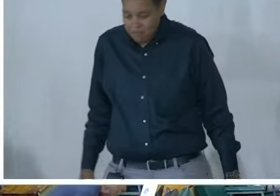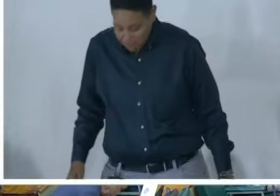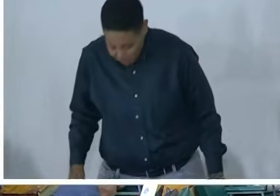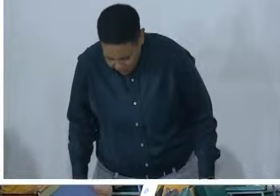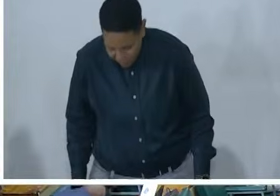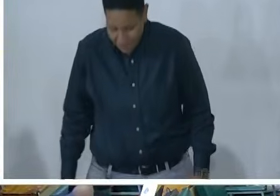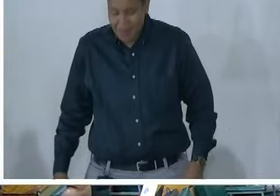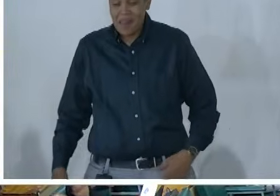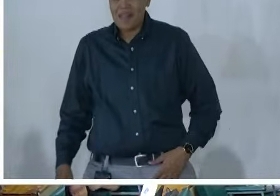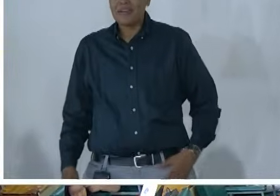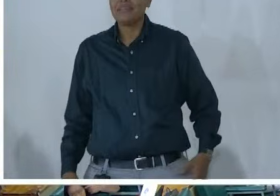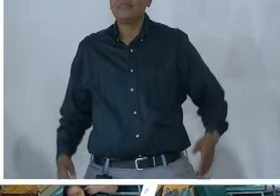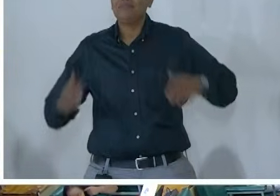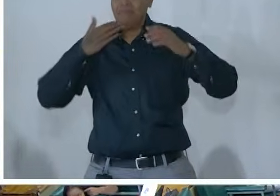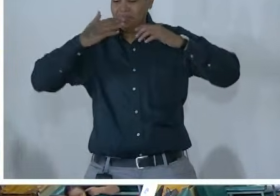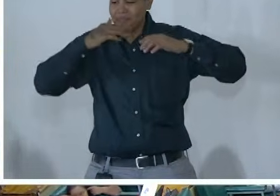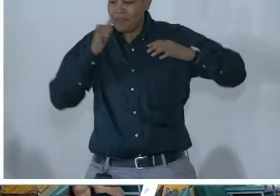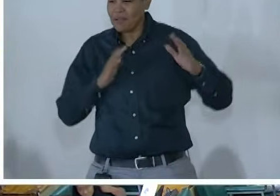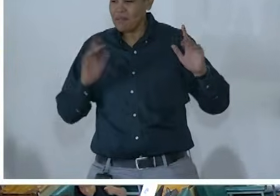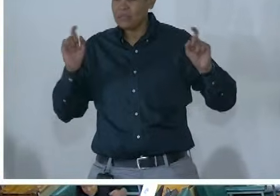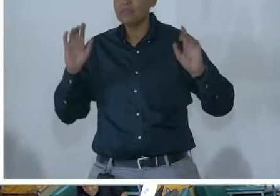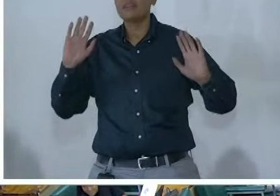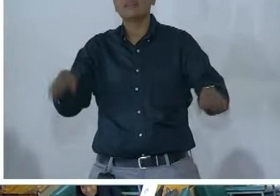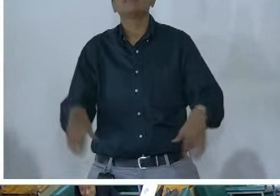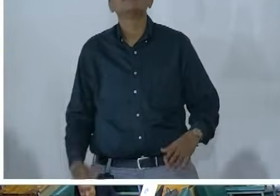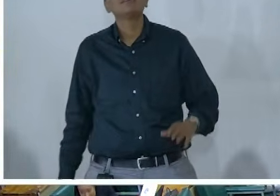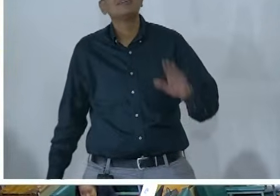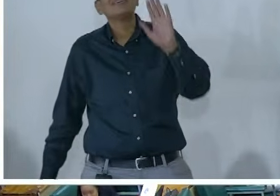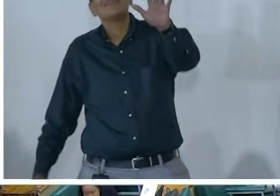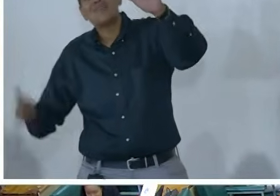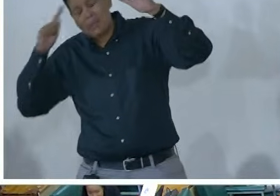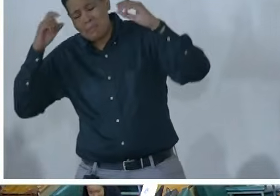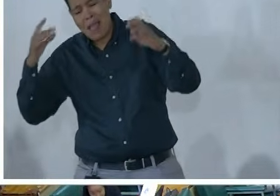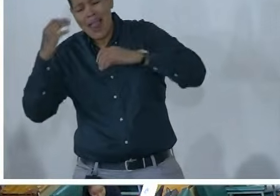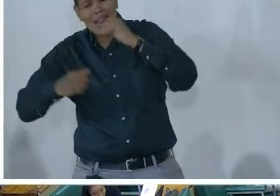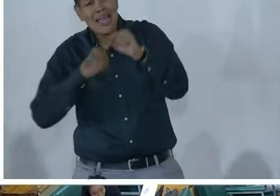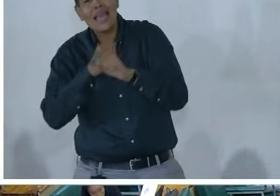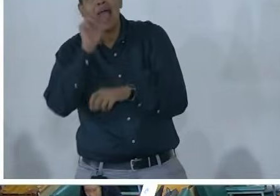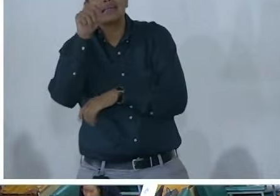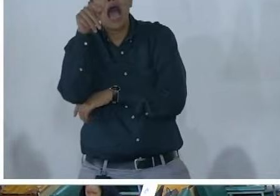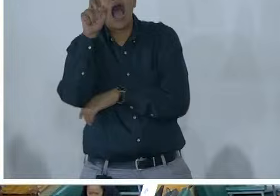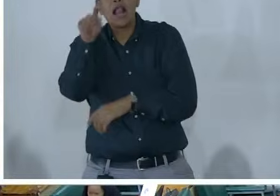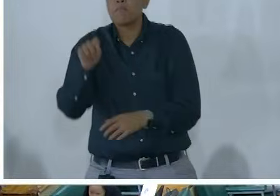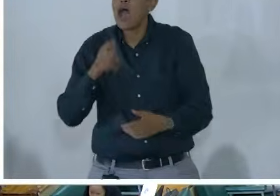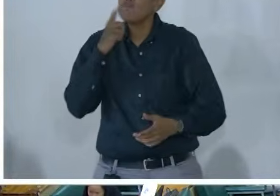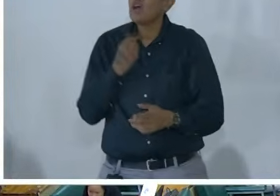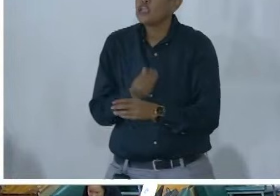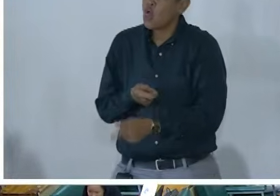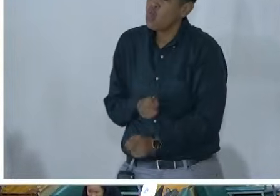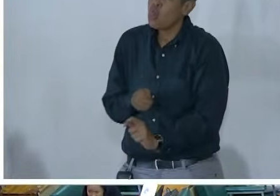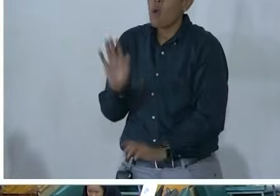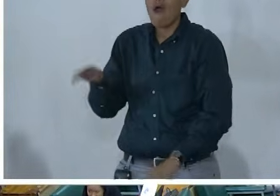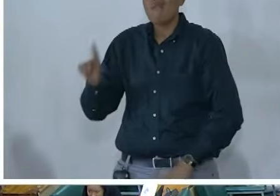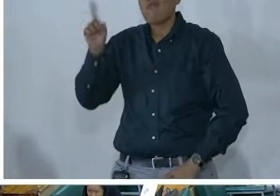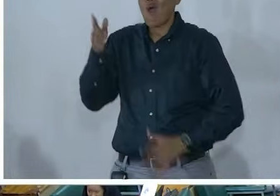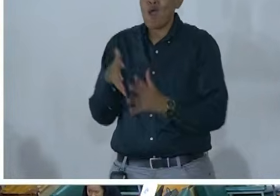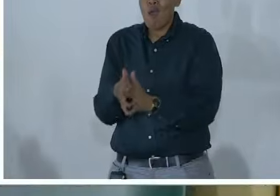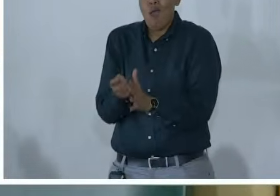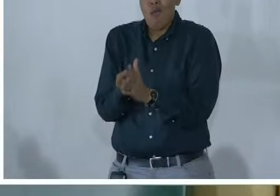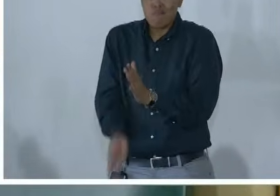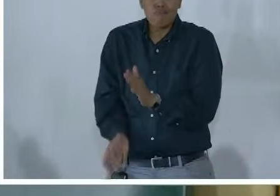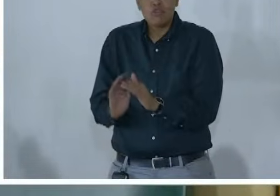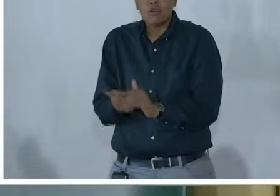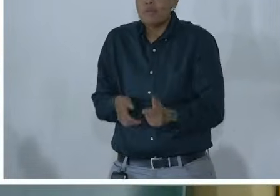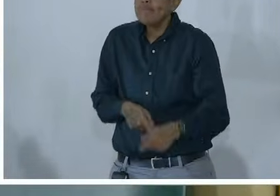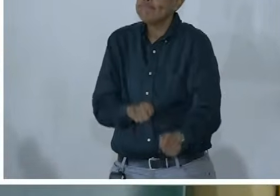Thank you, Madam Speaker. Madam Speaker, for decades, Alpart has been one of the anchors of the Jamaican